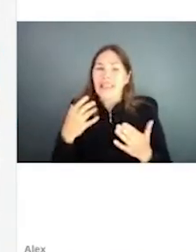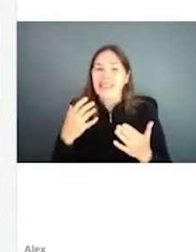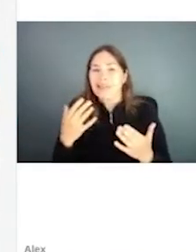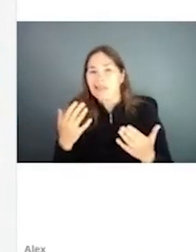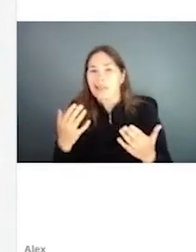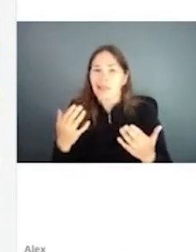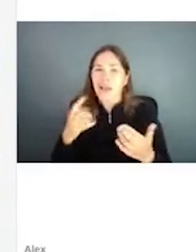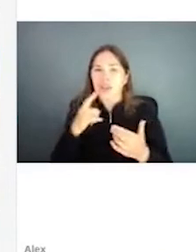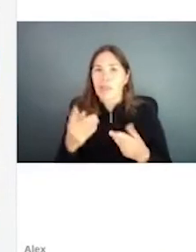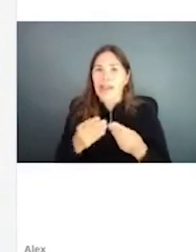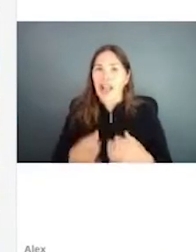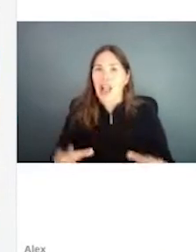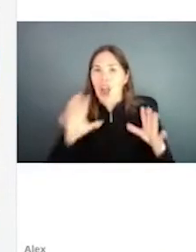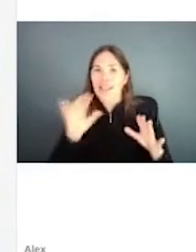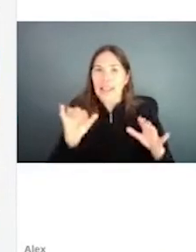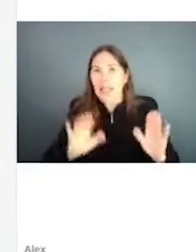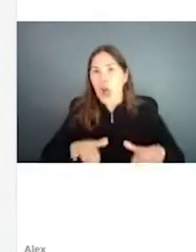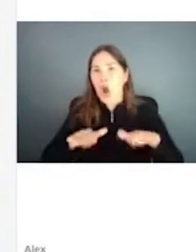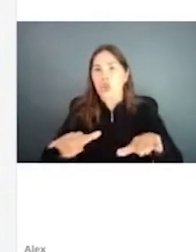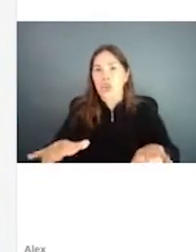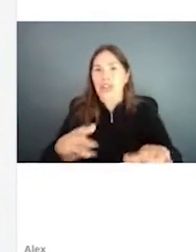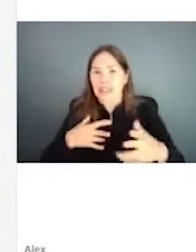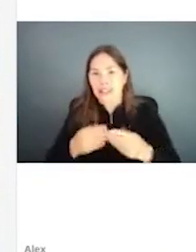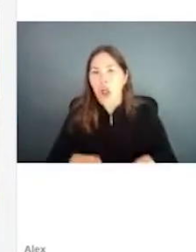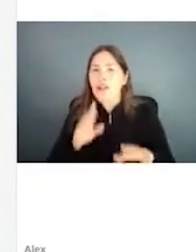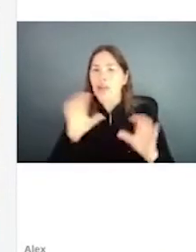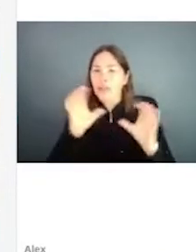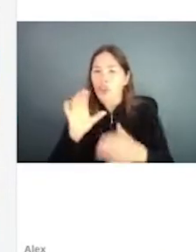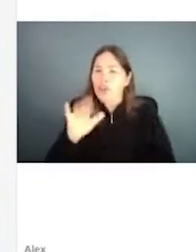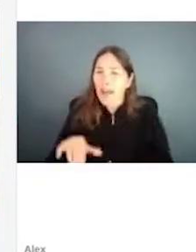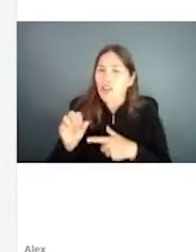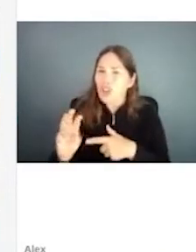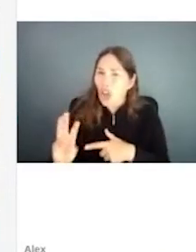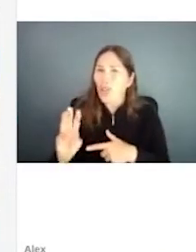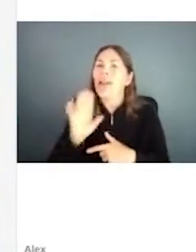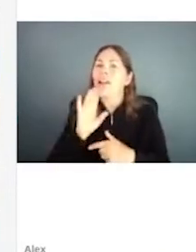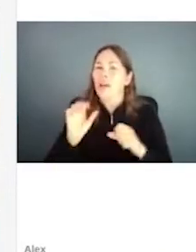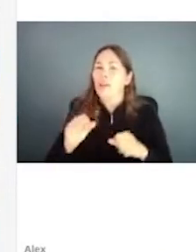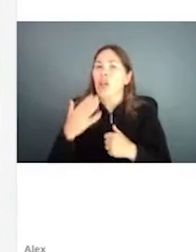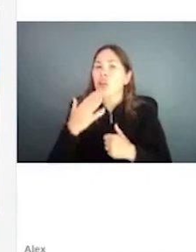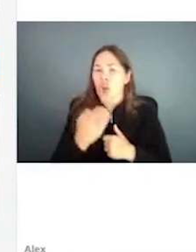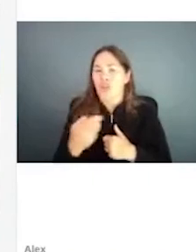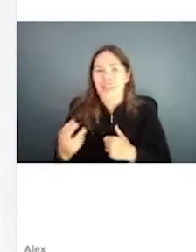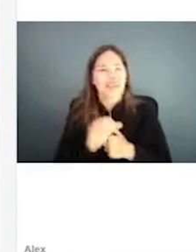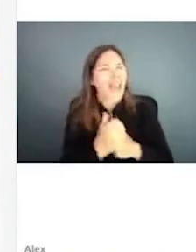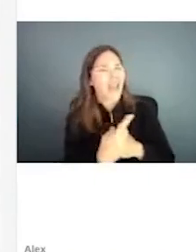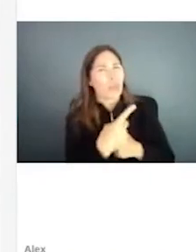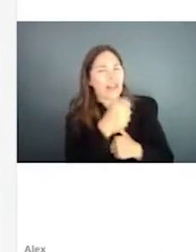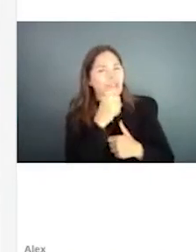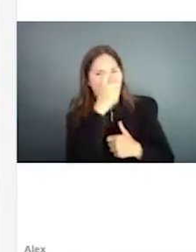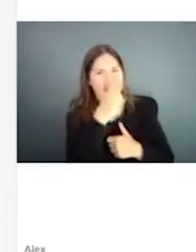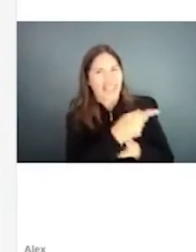get lost in there. But if you search by software, it's a great resource as well. But I don't think that other existing one is still there.